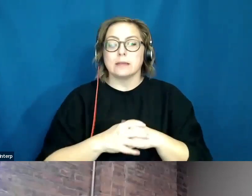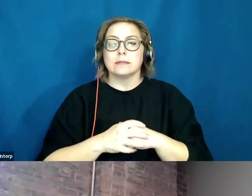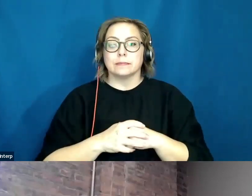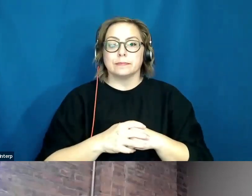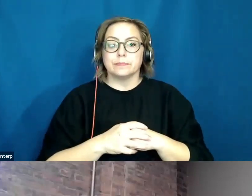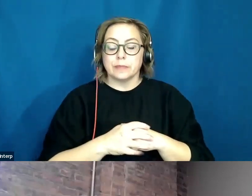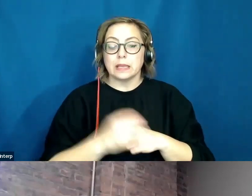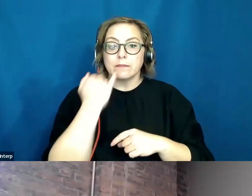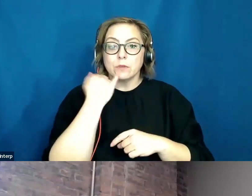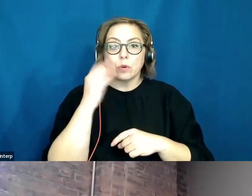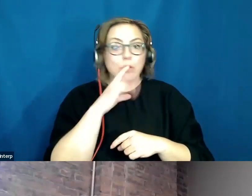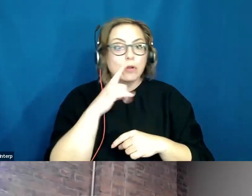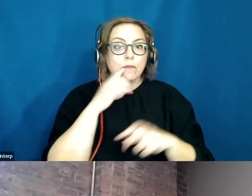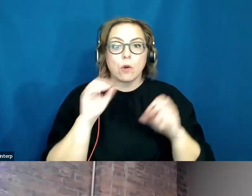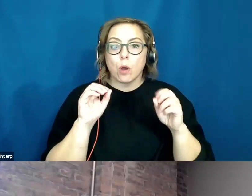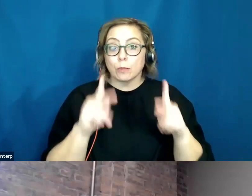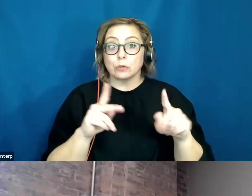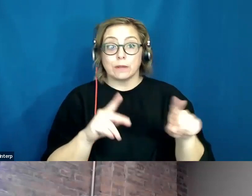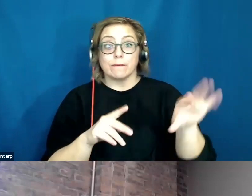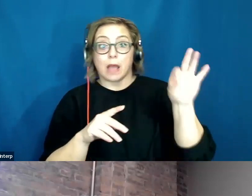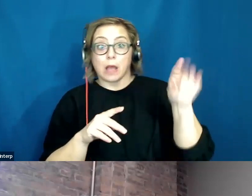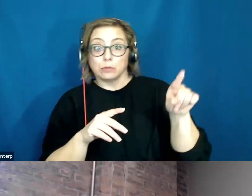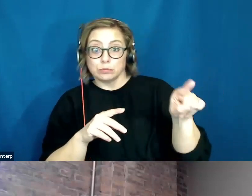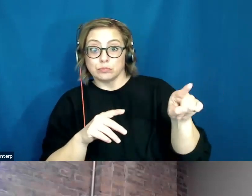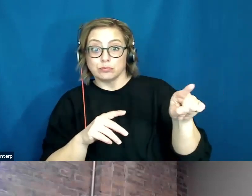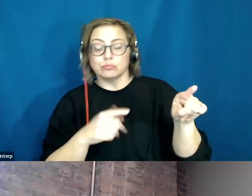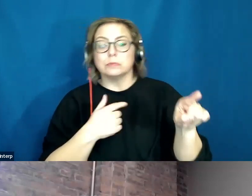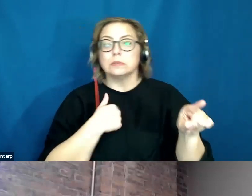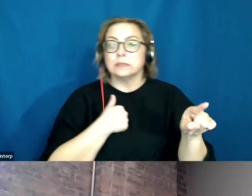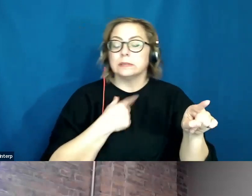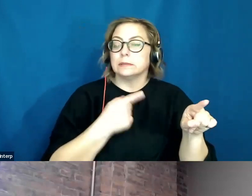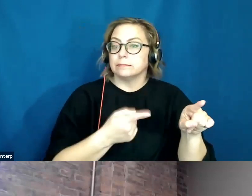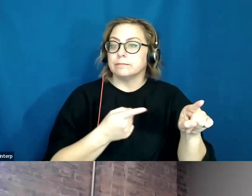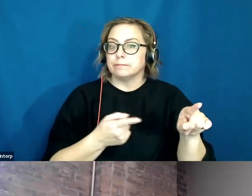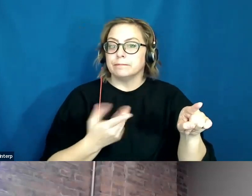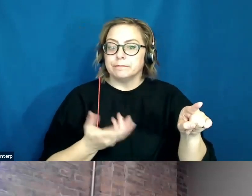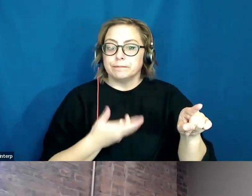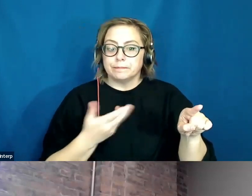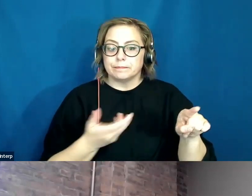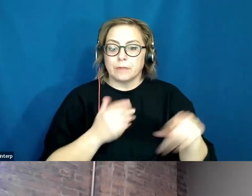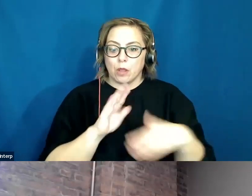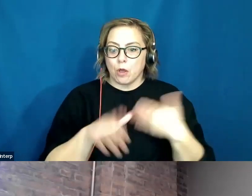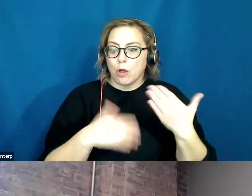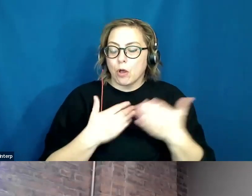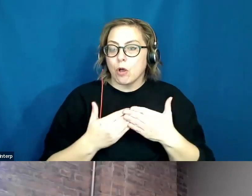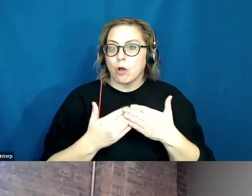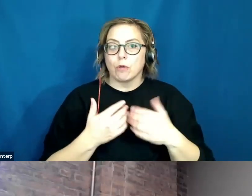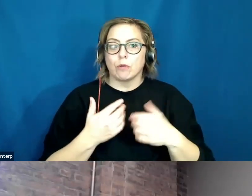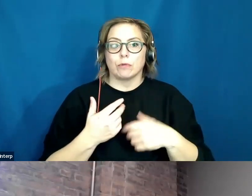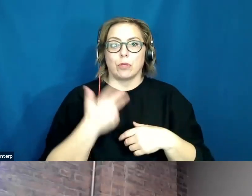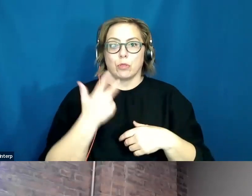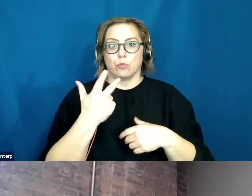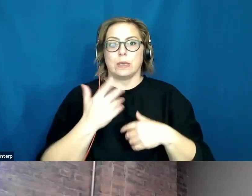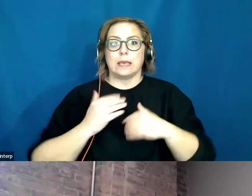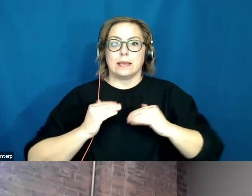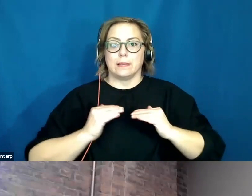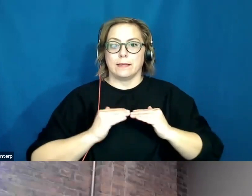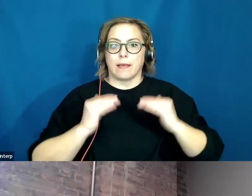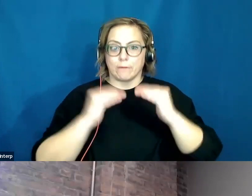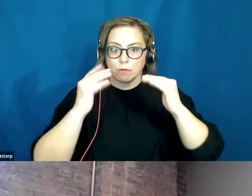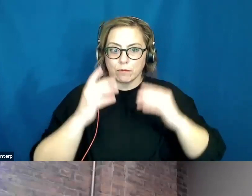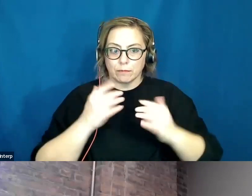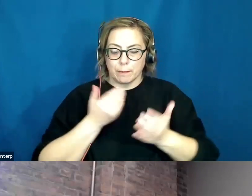those opportunities and you find them, there are ways that all 3 levels of public funder can support you